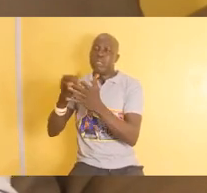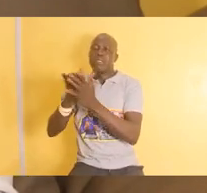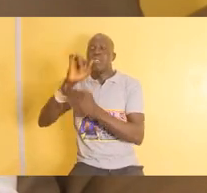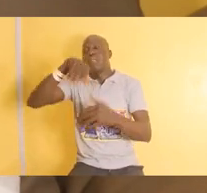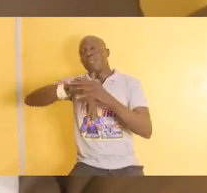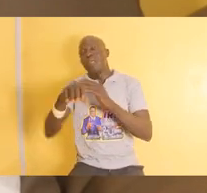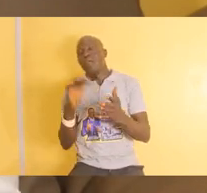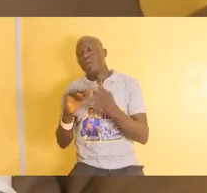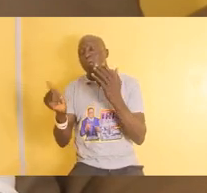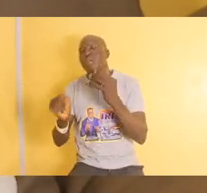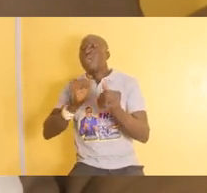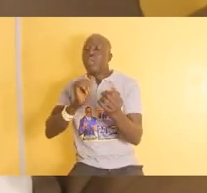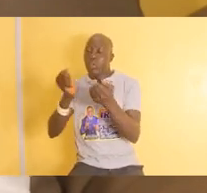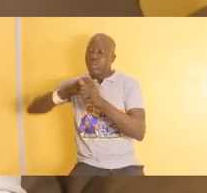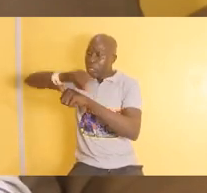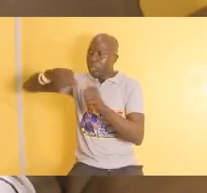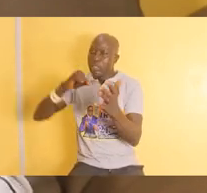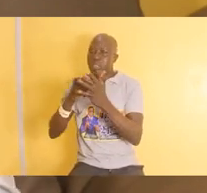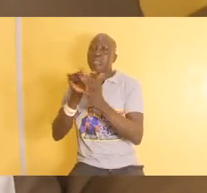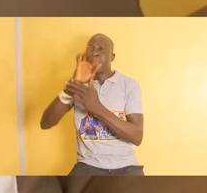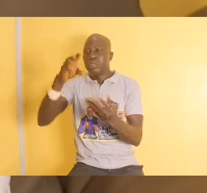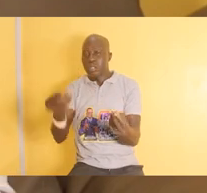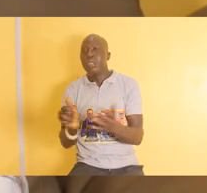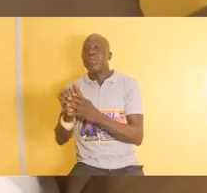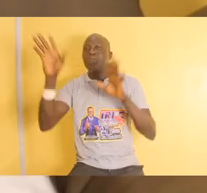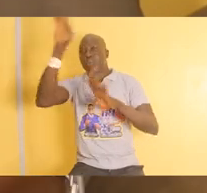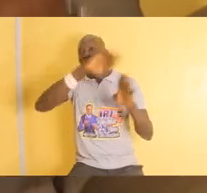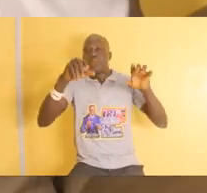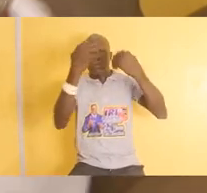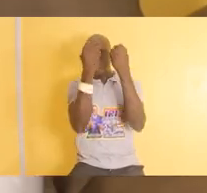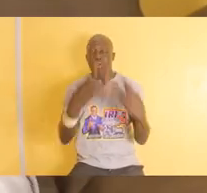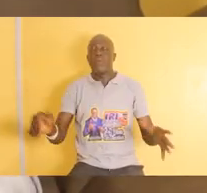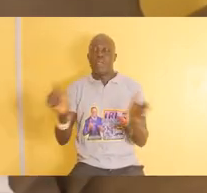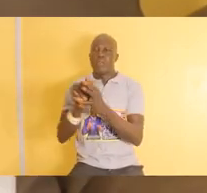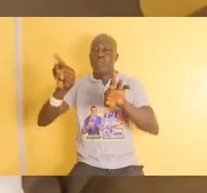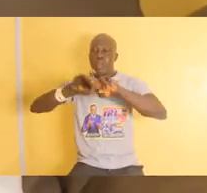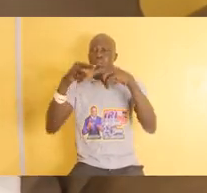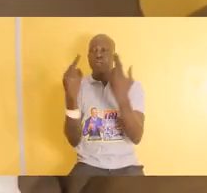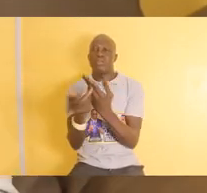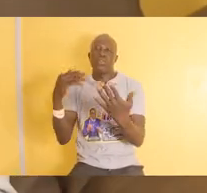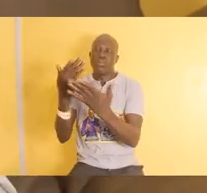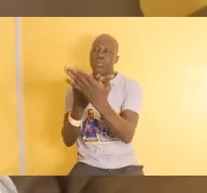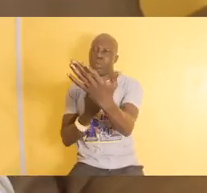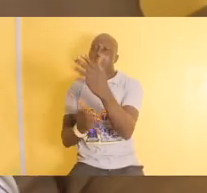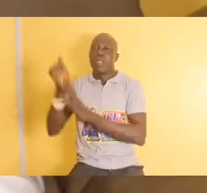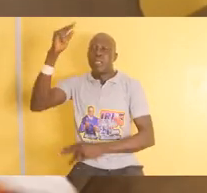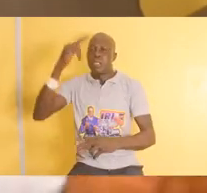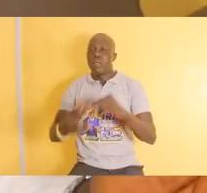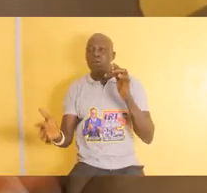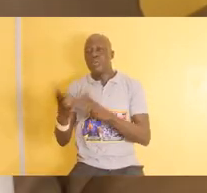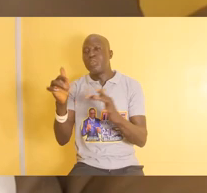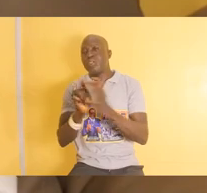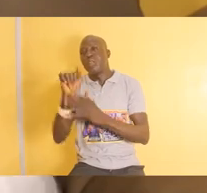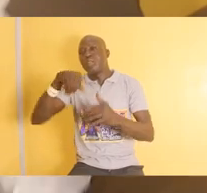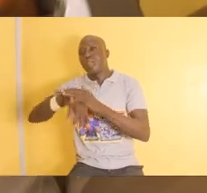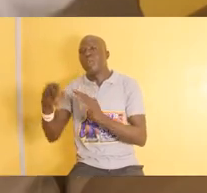Be ne yepo agbara. Ama ano ete. Gunya dese. Ato ma repeat el aro. Liaga sanda ya. Ehubi na